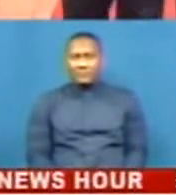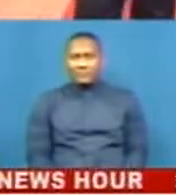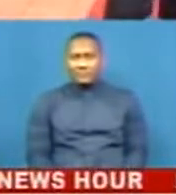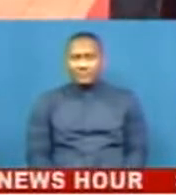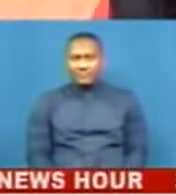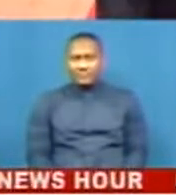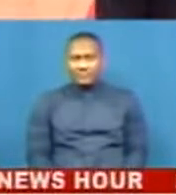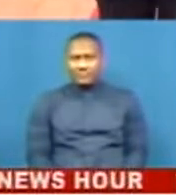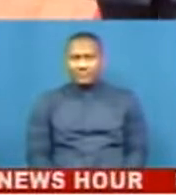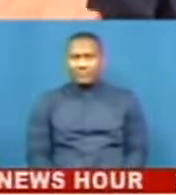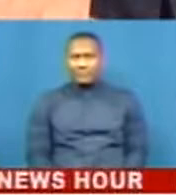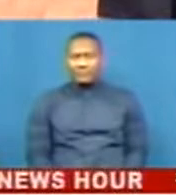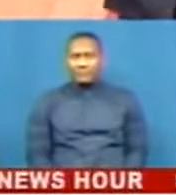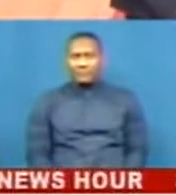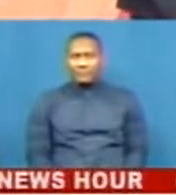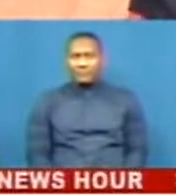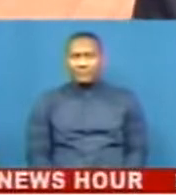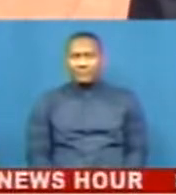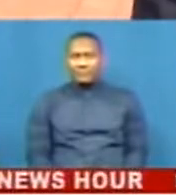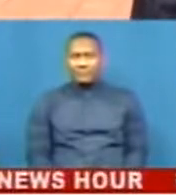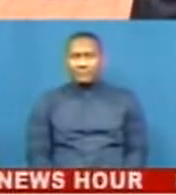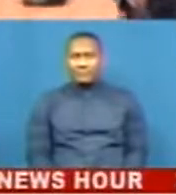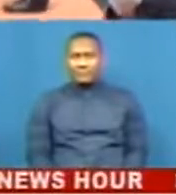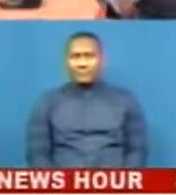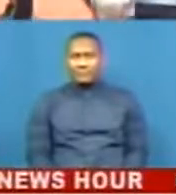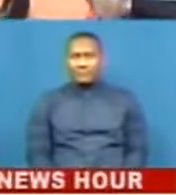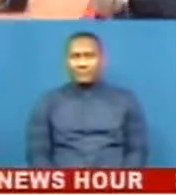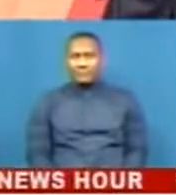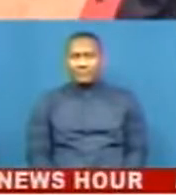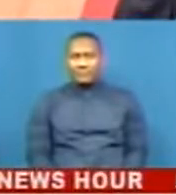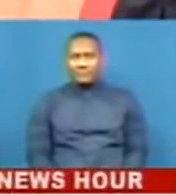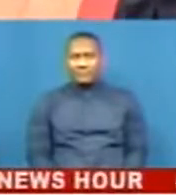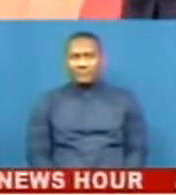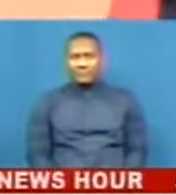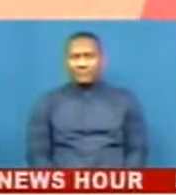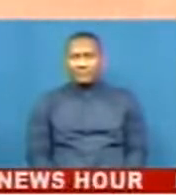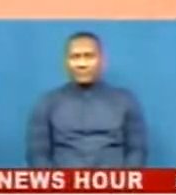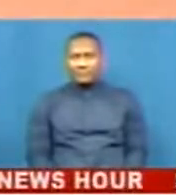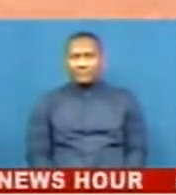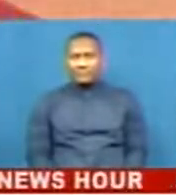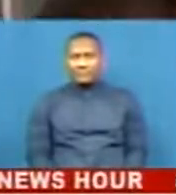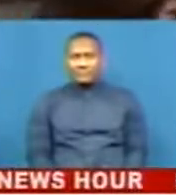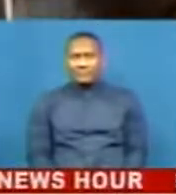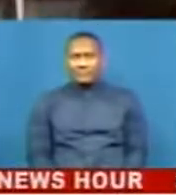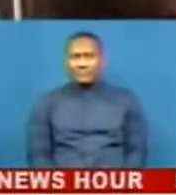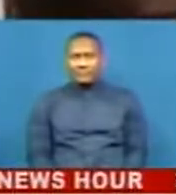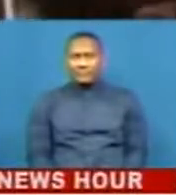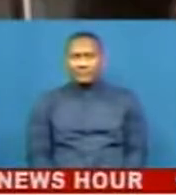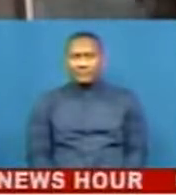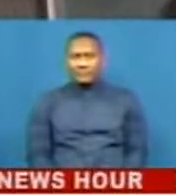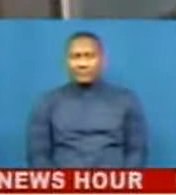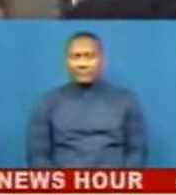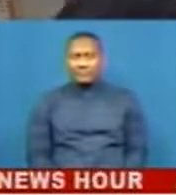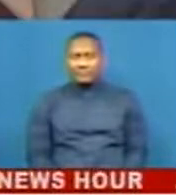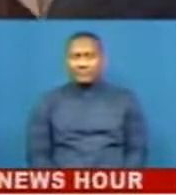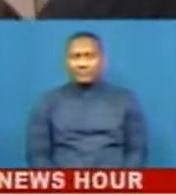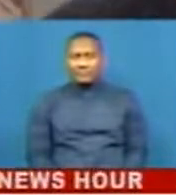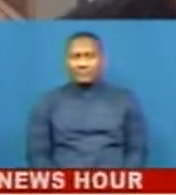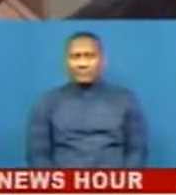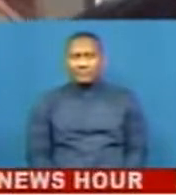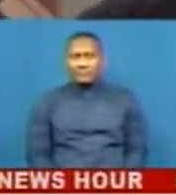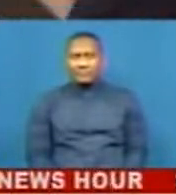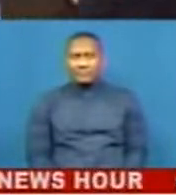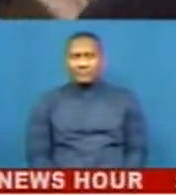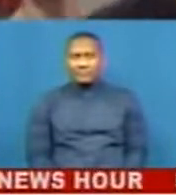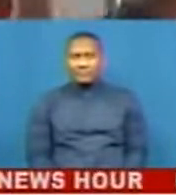The Burkinabe President, Mr. Marc Christian Kabore, is on a day's visit to the country following President Akufo-Addo's